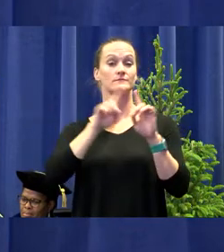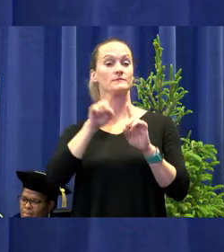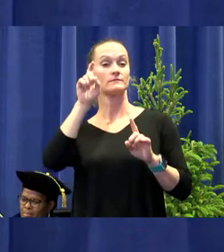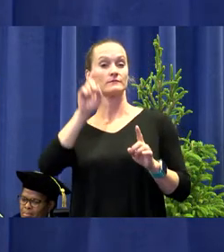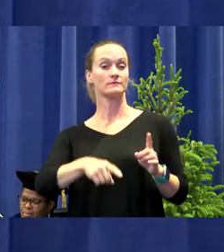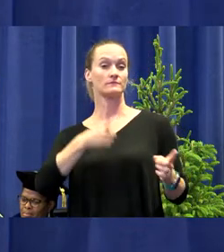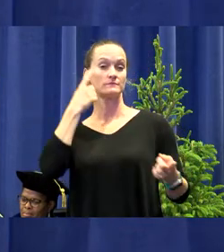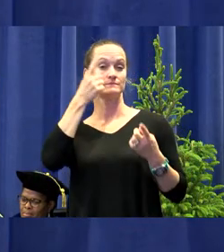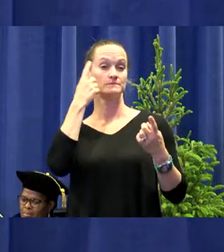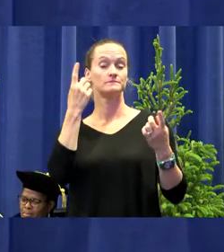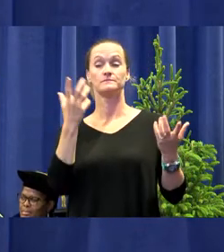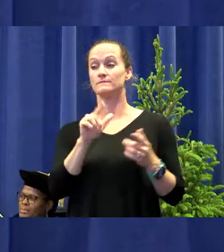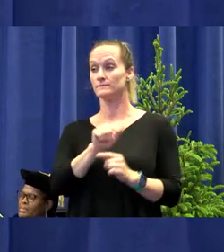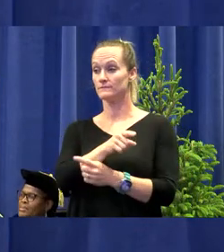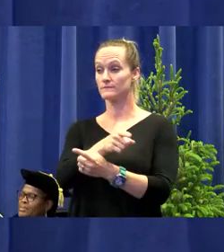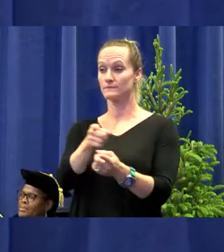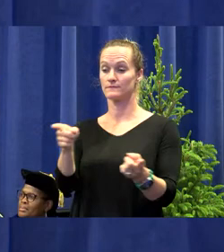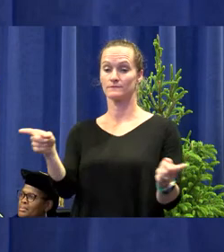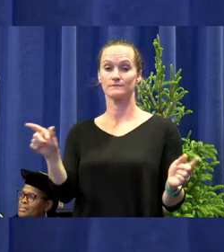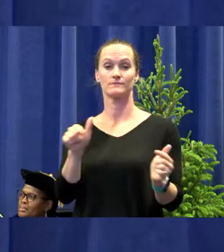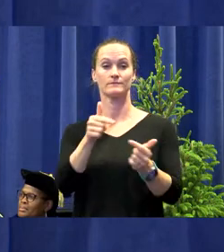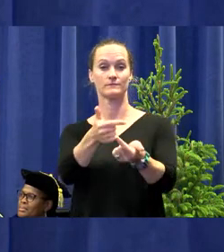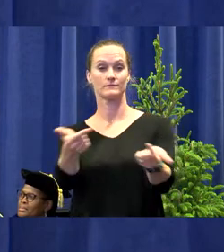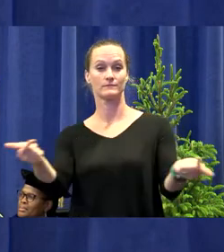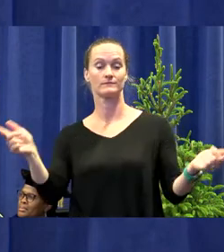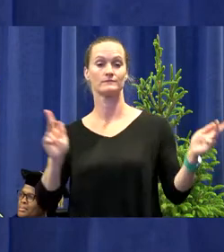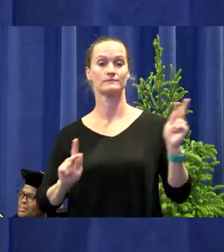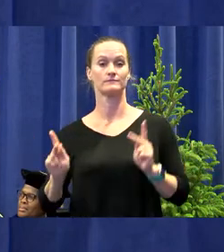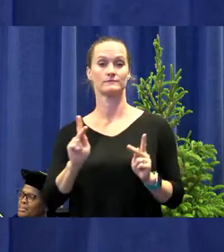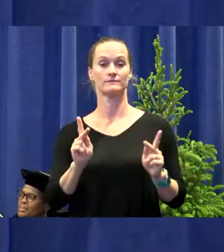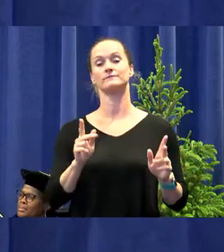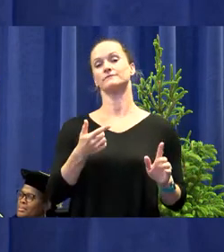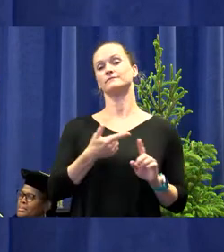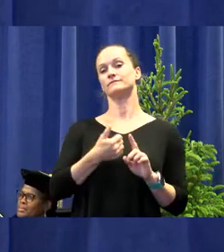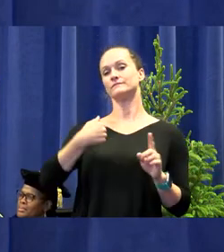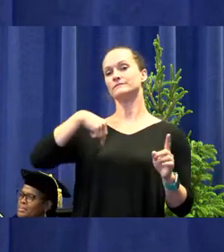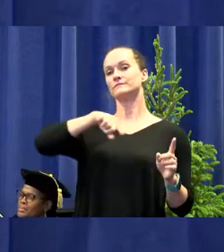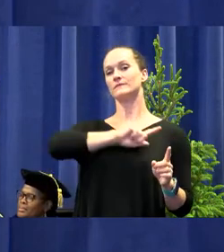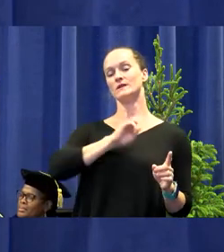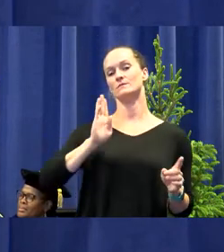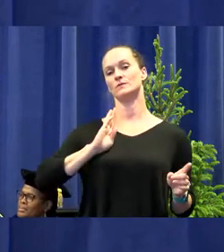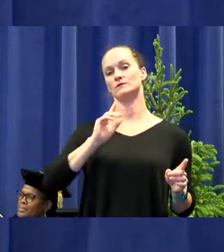that you have been given. On behalf of the Western Washington University